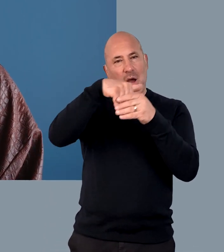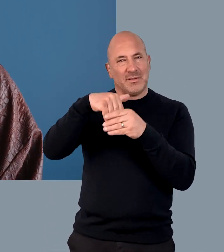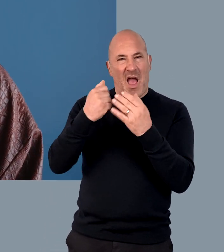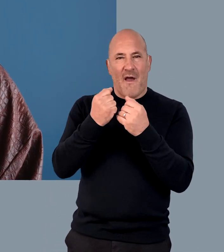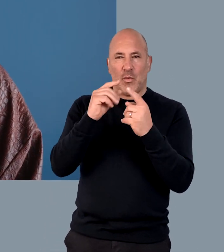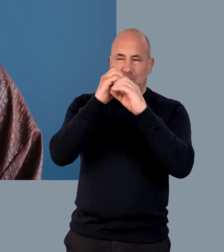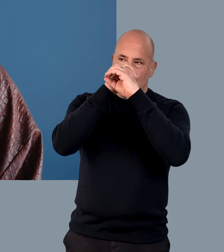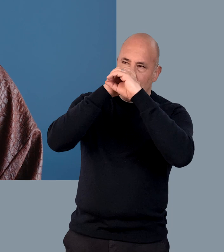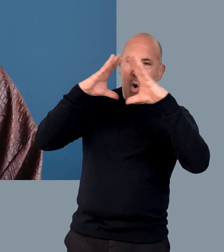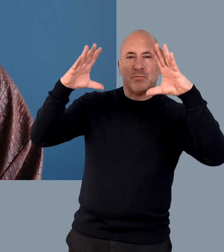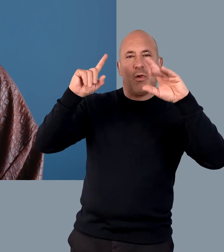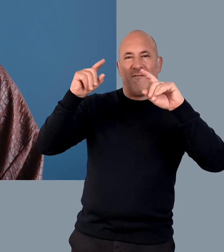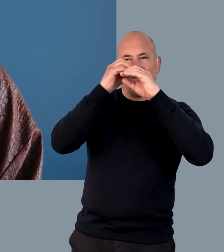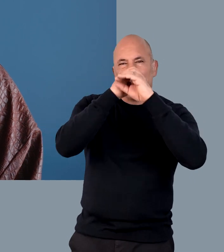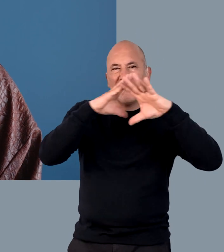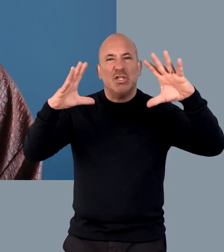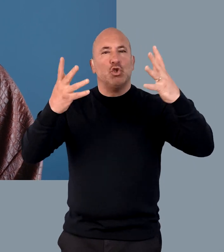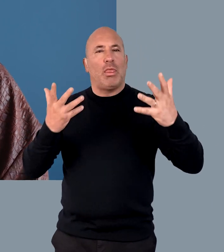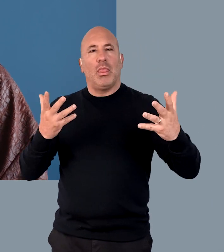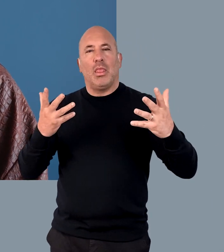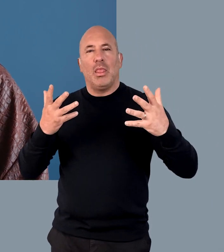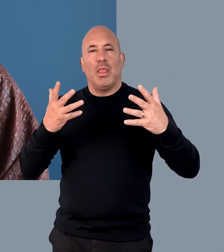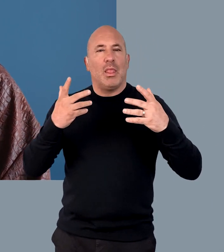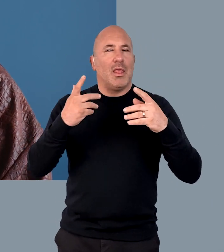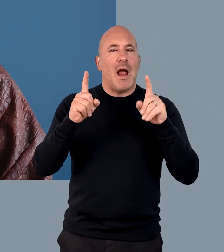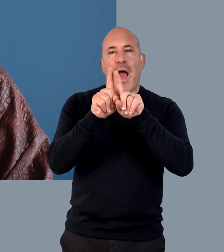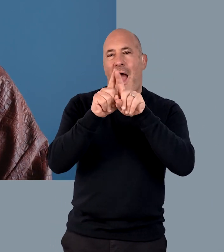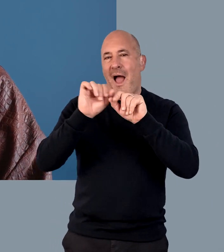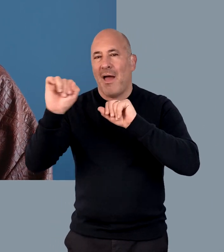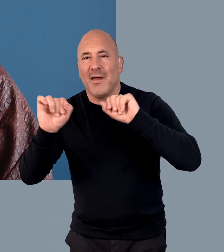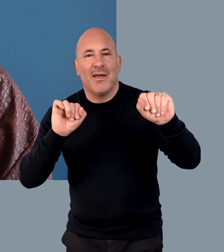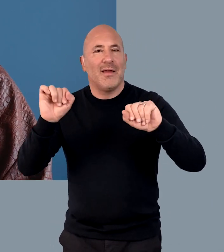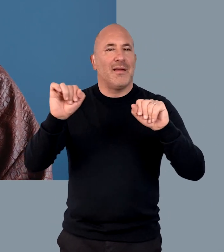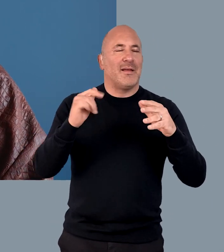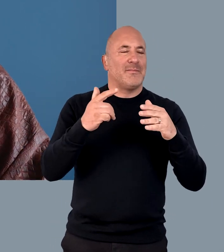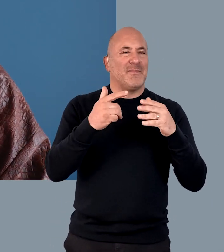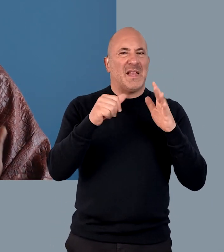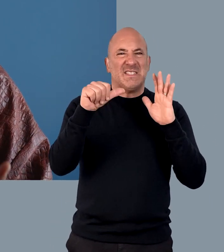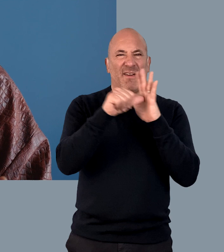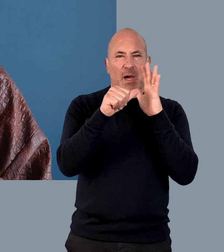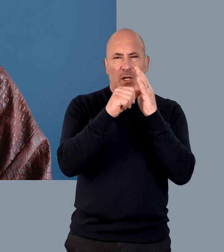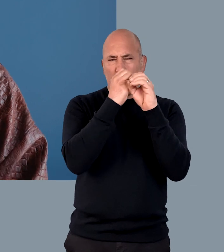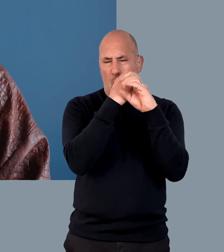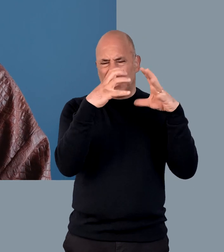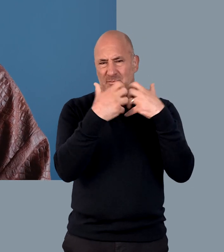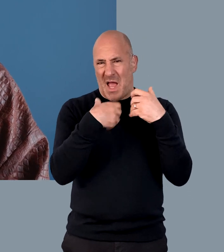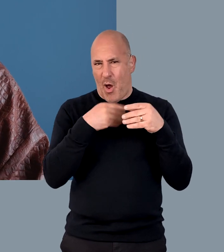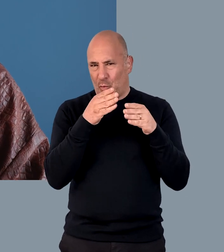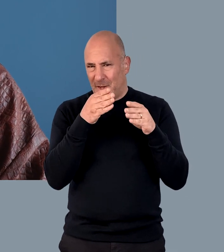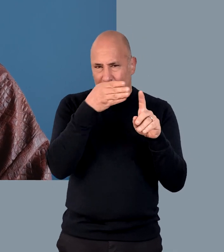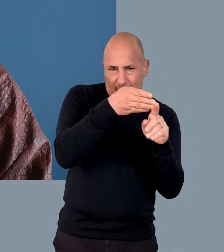arts we get to model visions, examples of things, approach